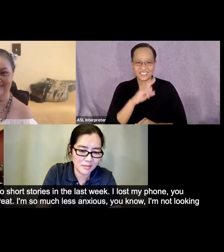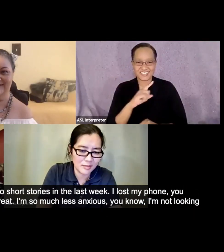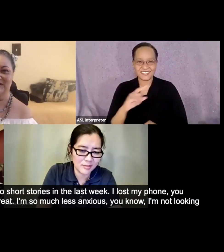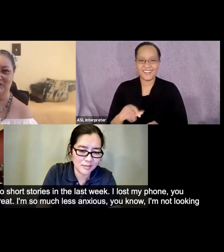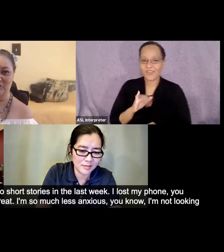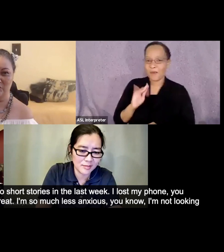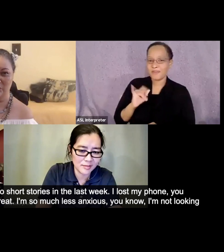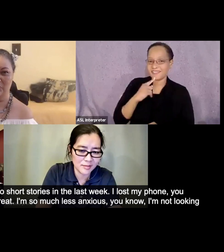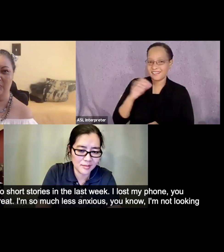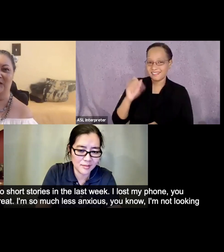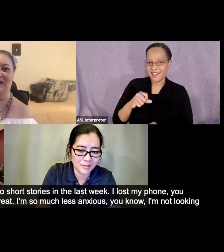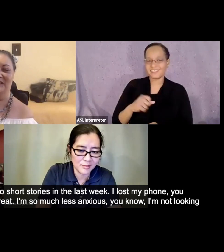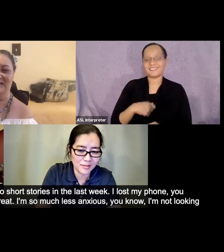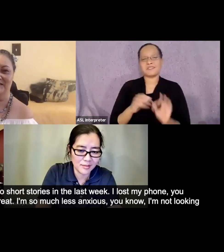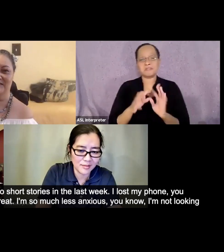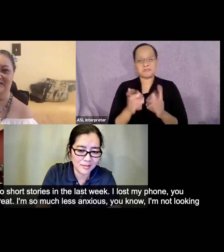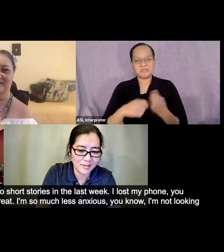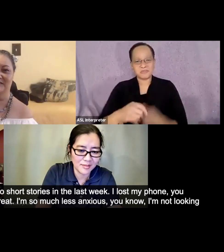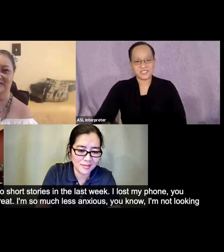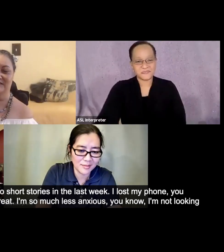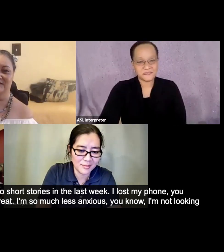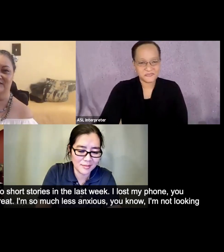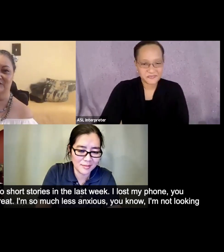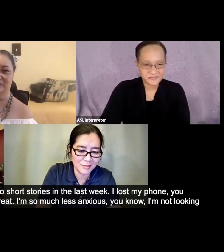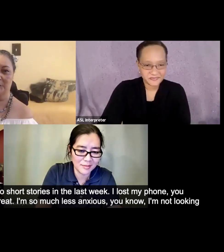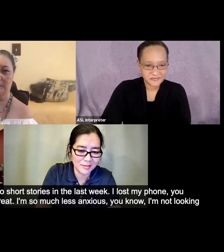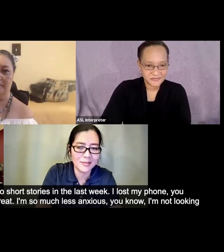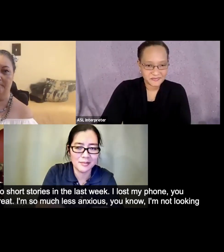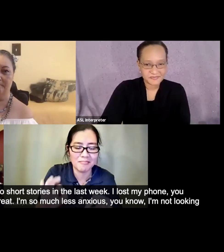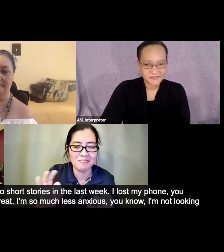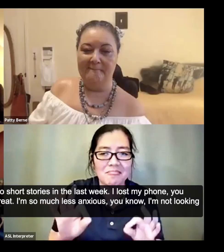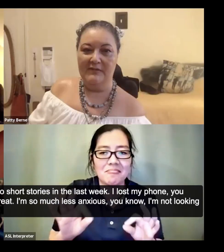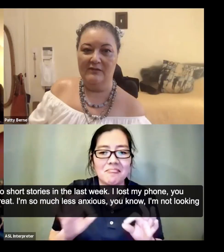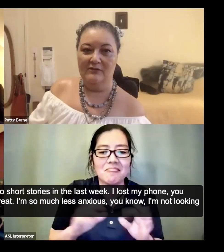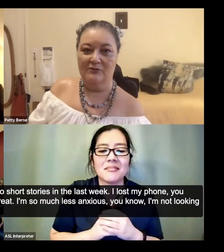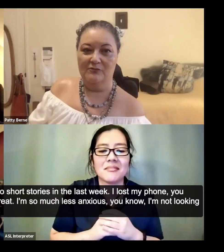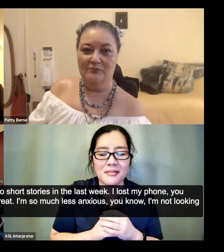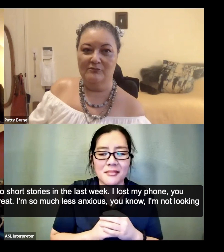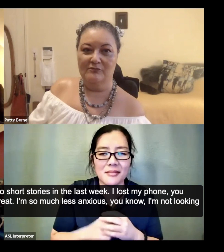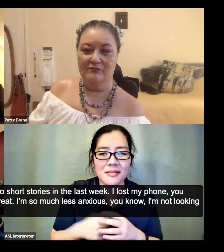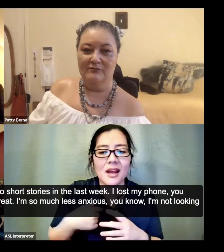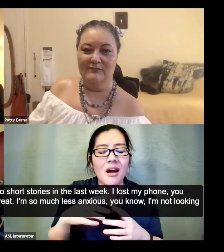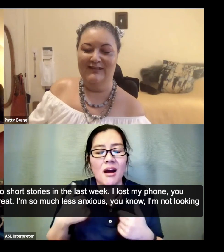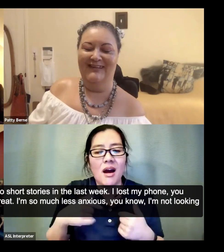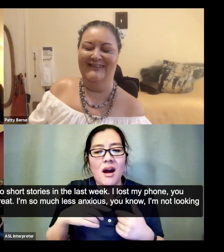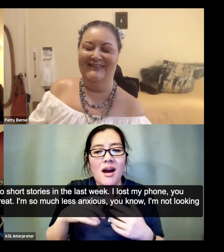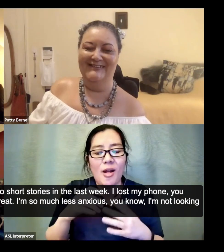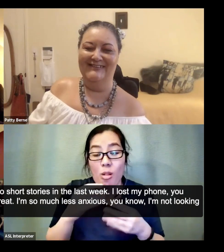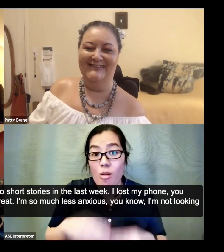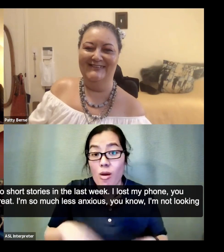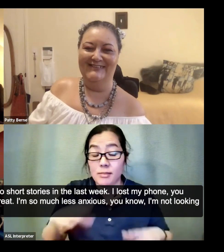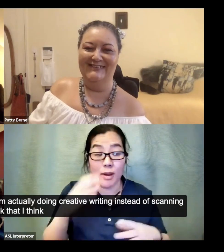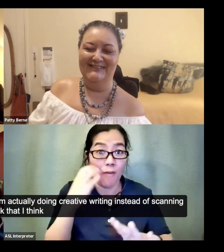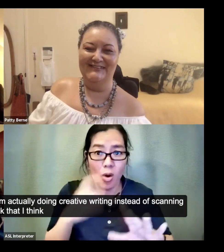I've written 2 short stories in the past week. I lost my phone, because neurodiversity. And then I was like, oh, great, I'm so much less anxious. I'm not looking at Twitter